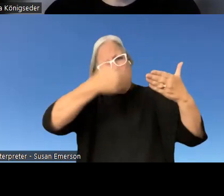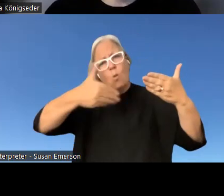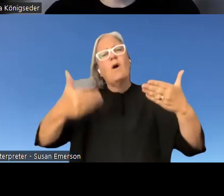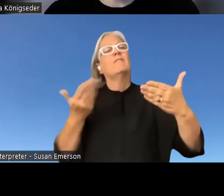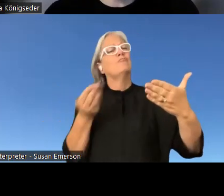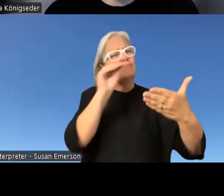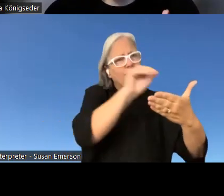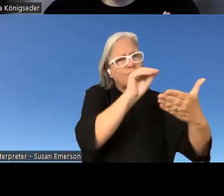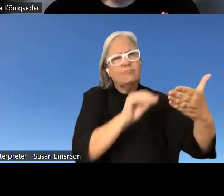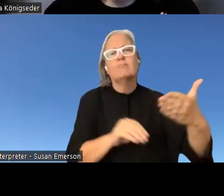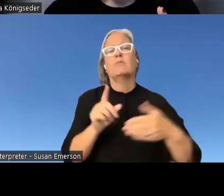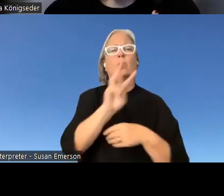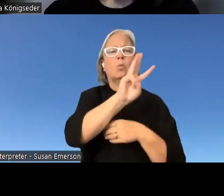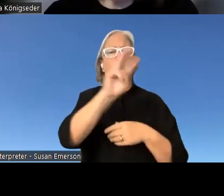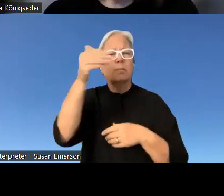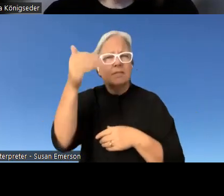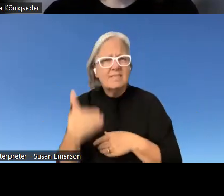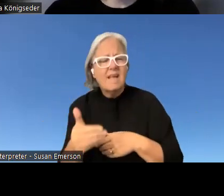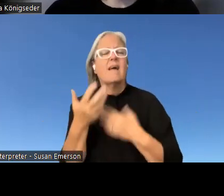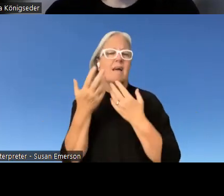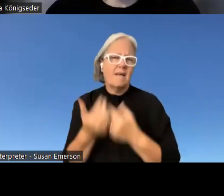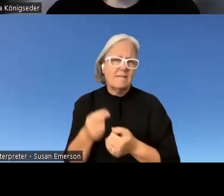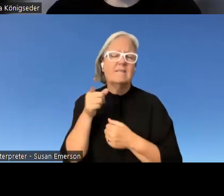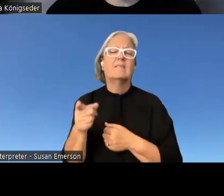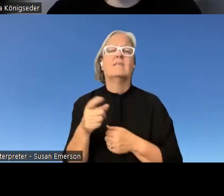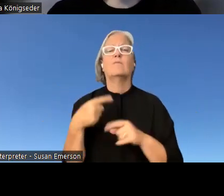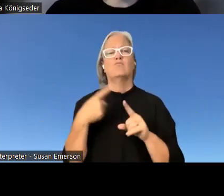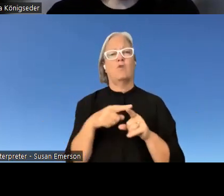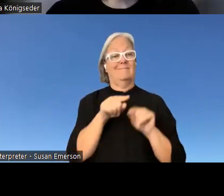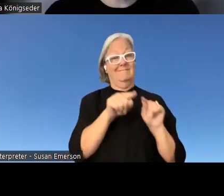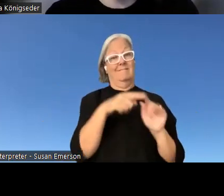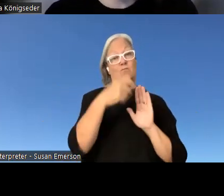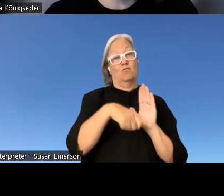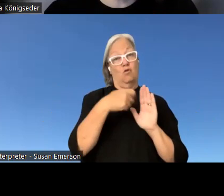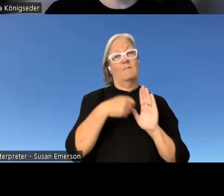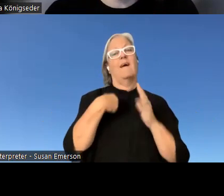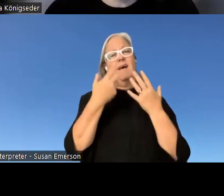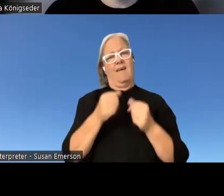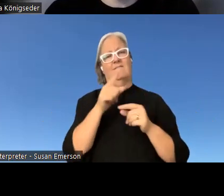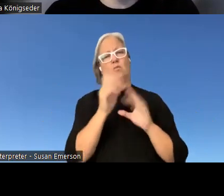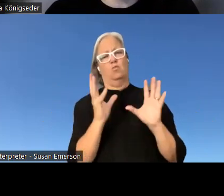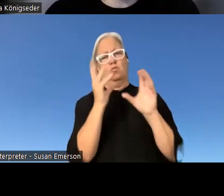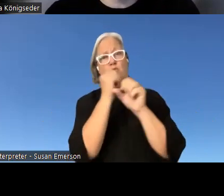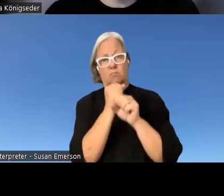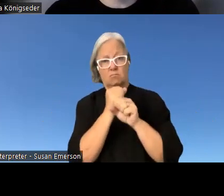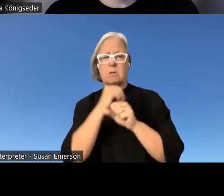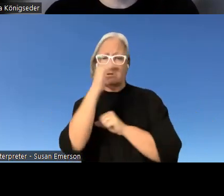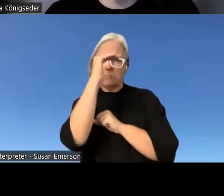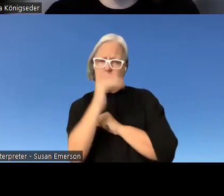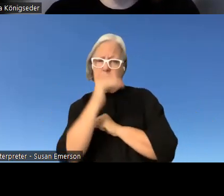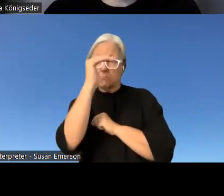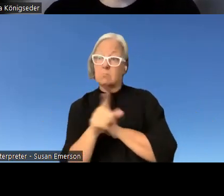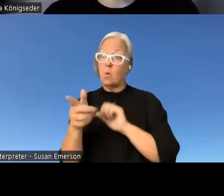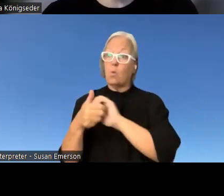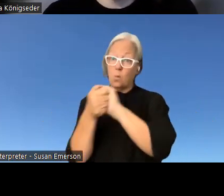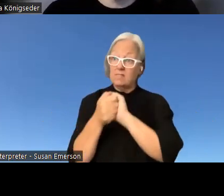website. And this is we write a summary from these projects that are approved by the organizations themselves. So we would never publish